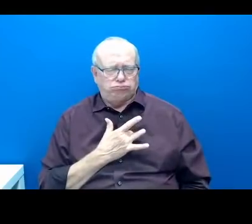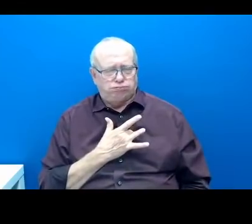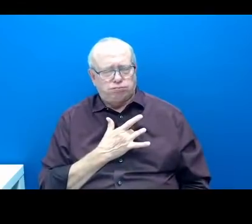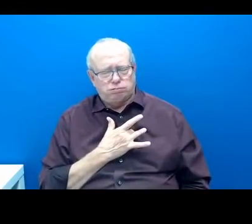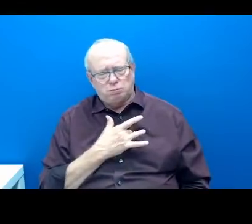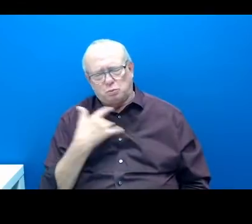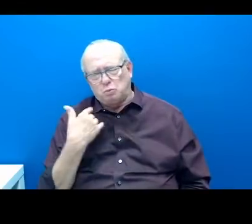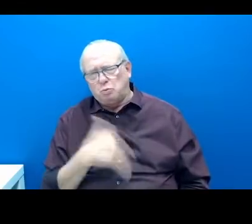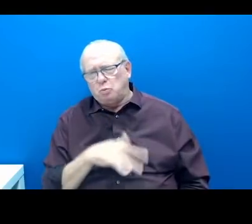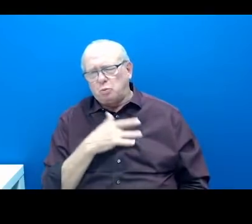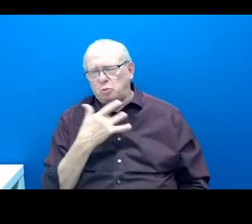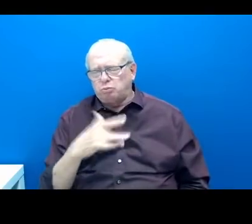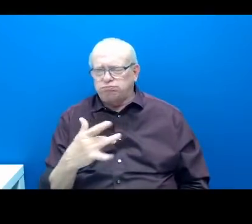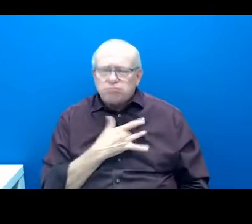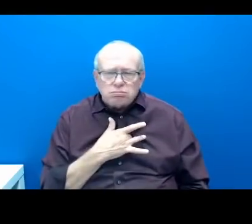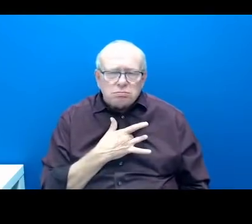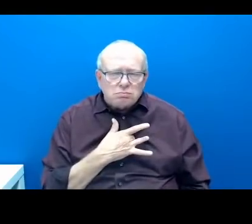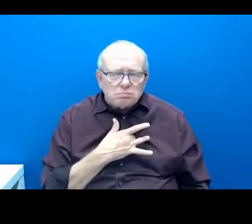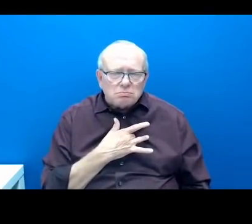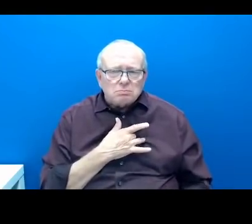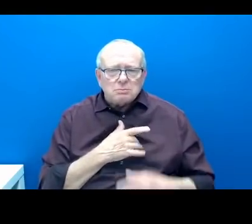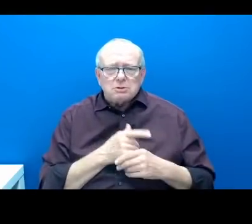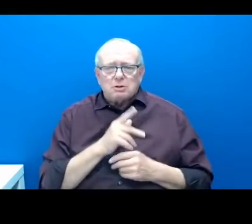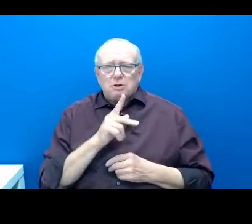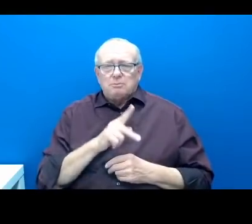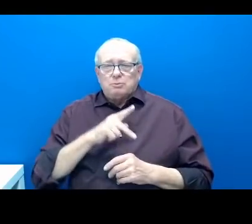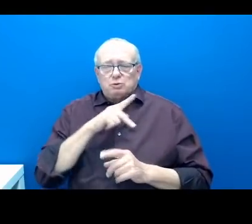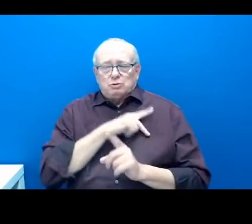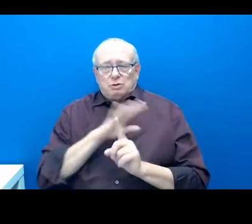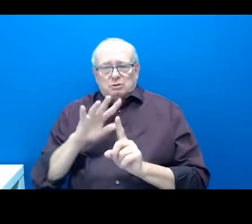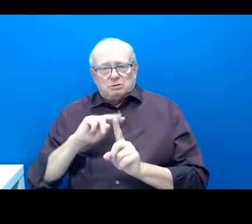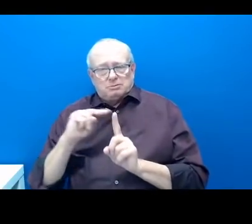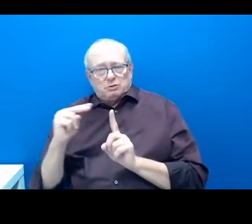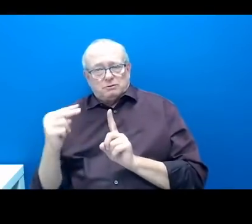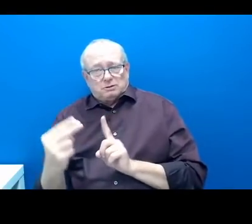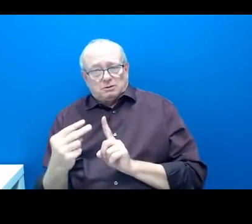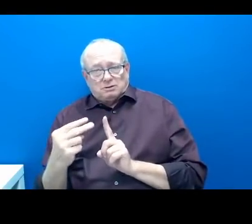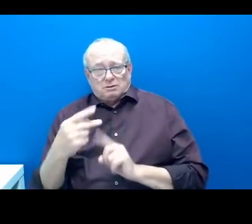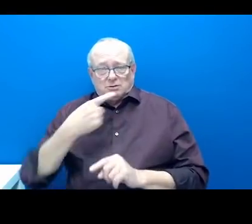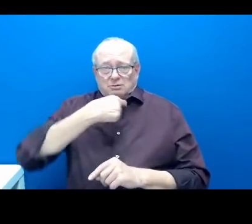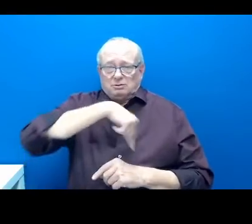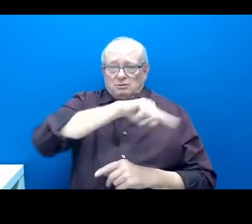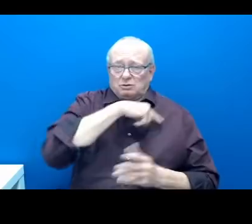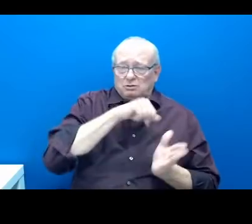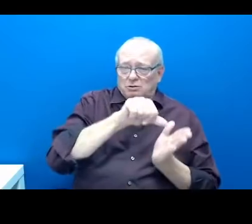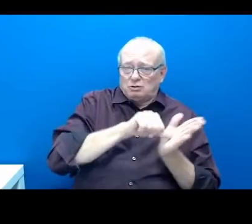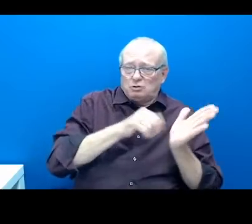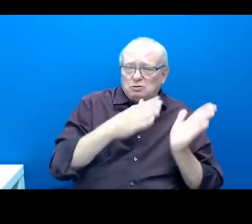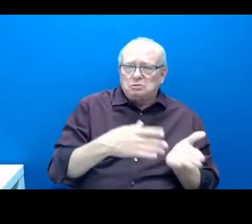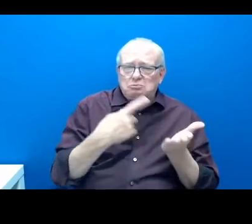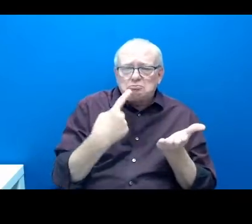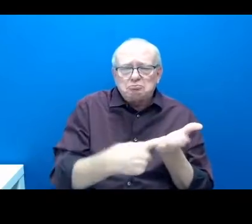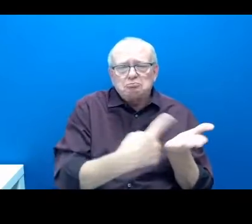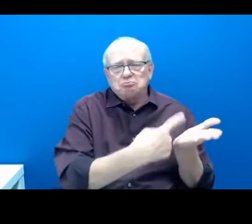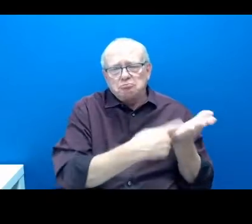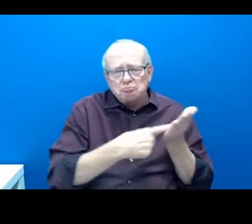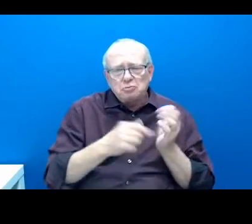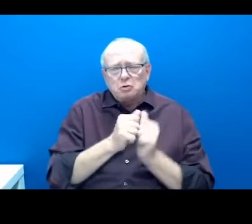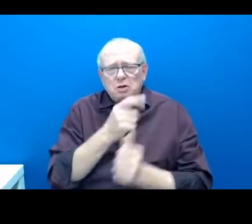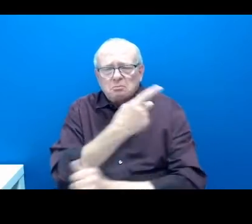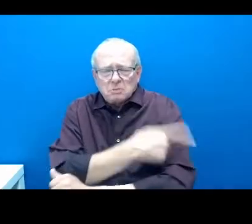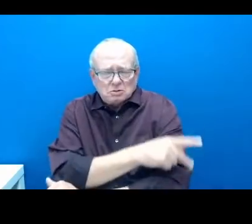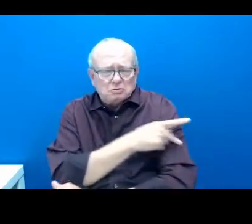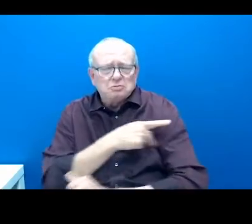a personal perspective on conversations that we as surgeons have all the time with our patients, and having